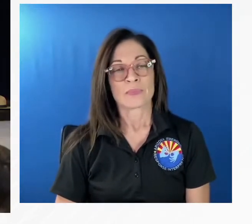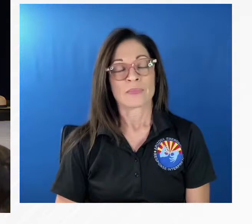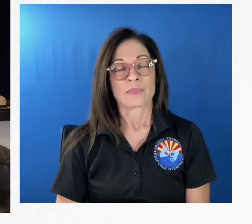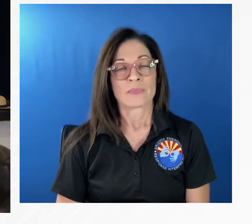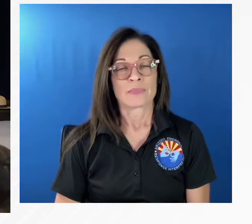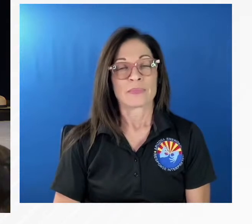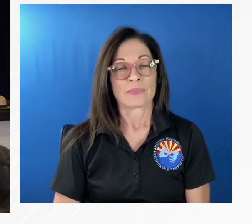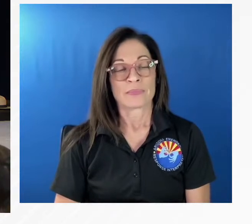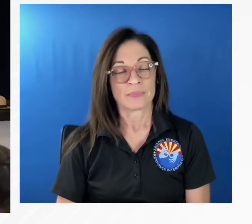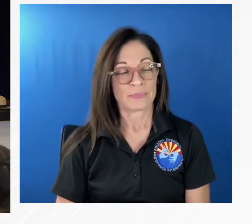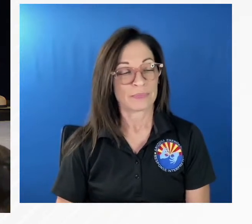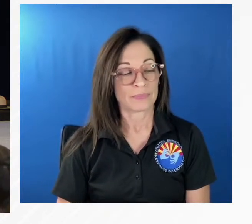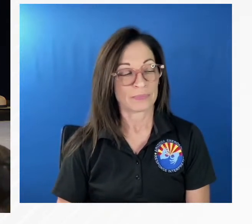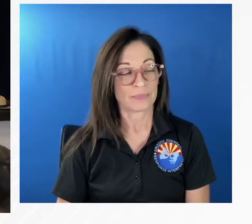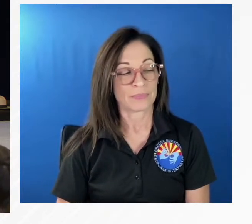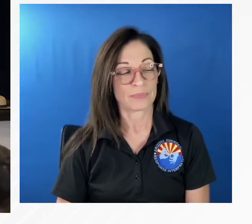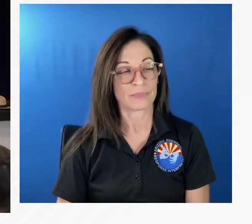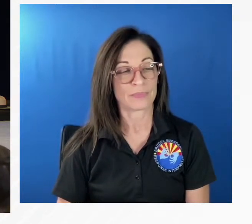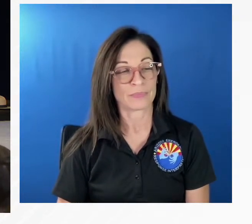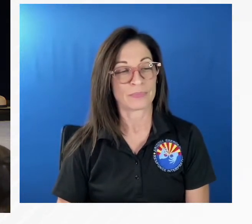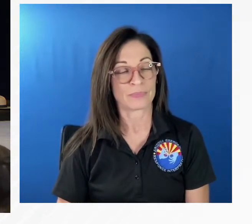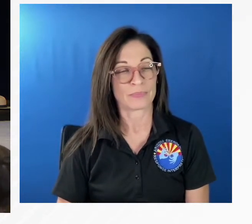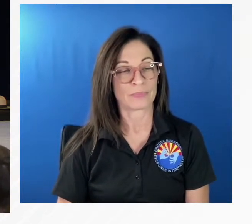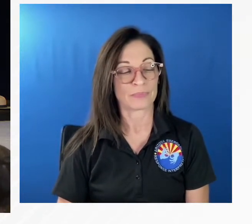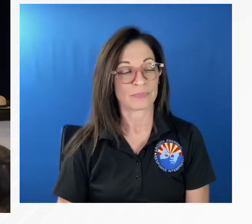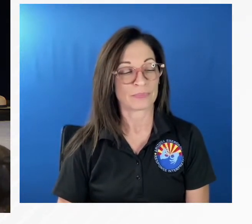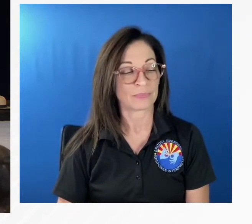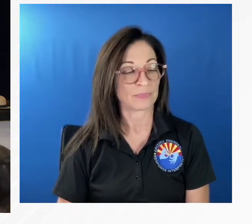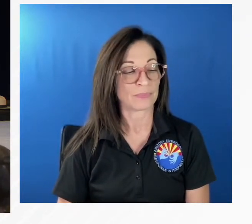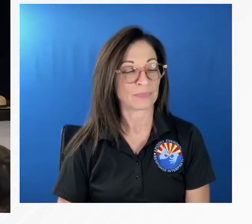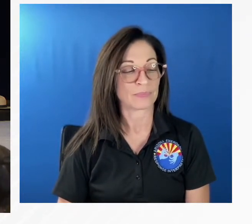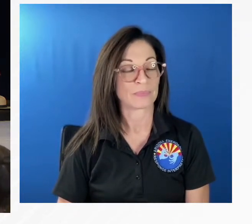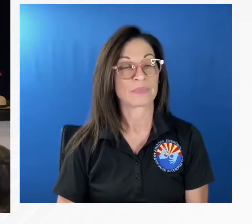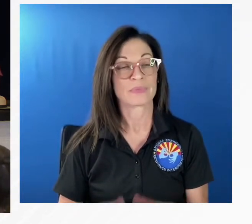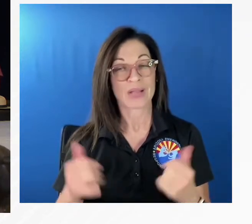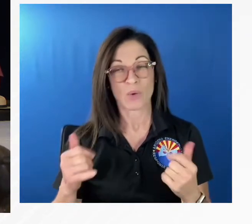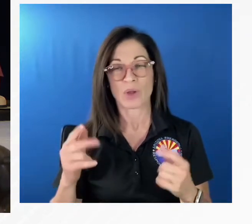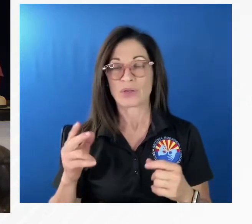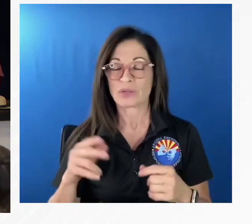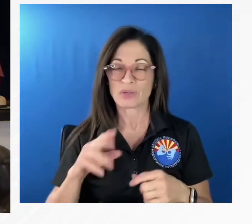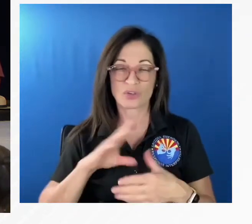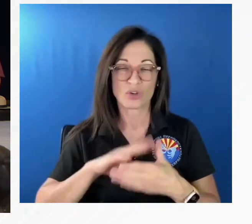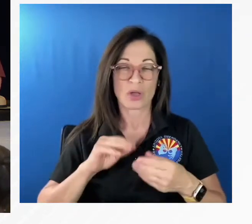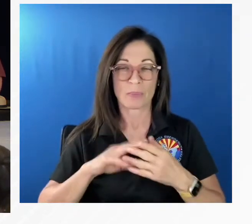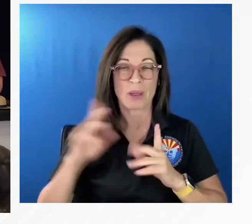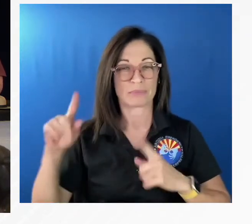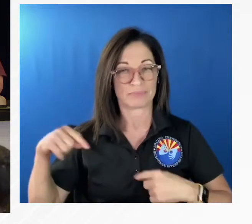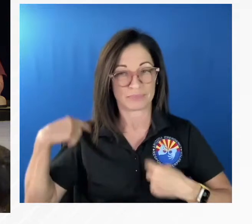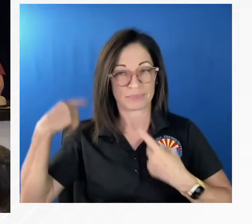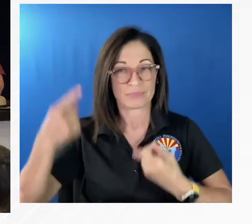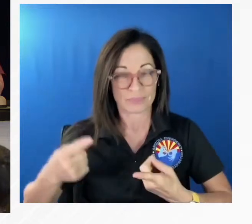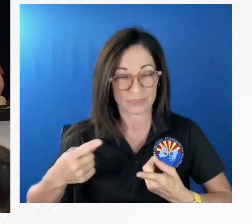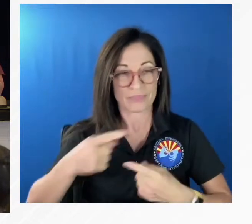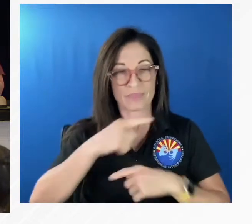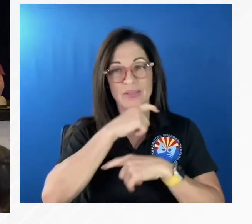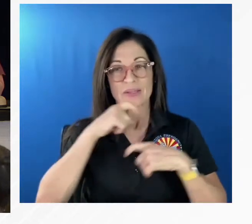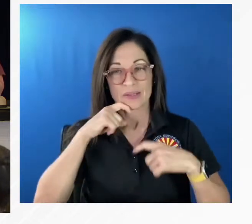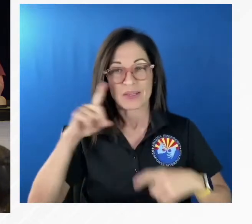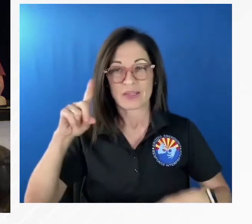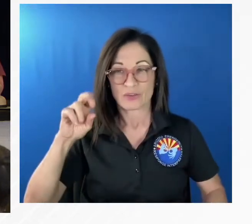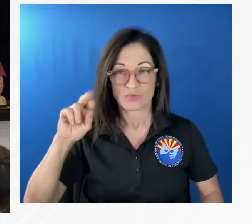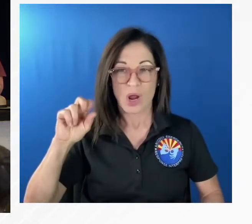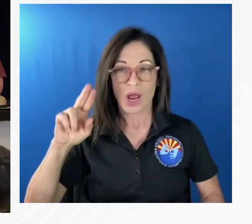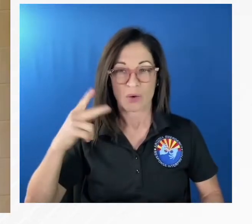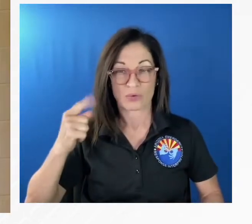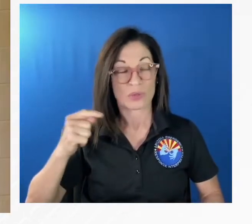I wanted to talk about historical drought with the KNP complex. For those of you who remember how that